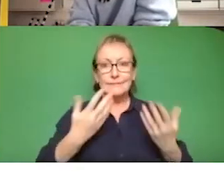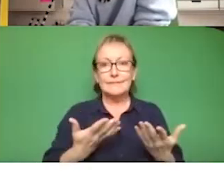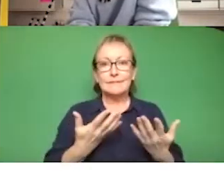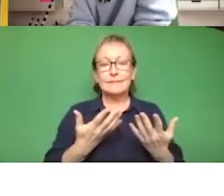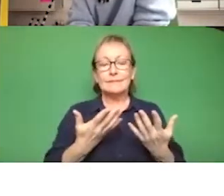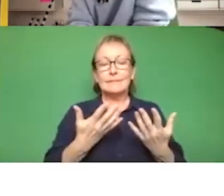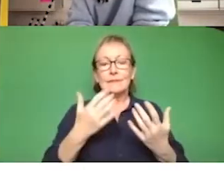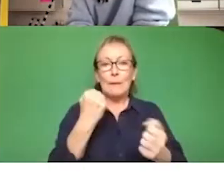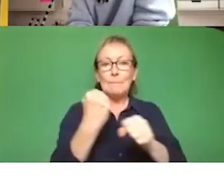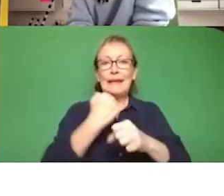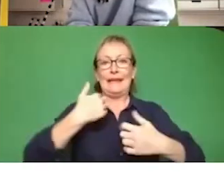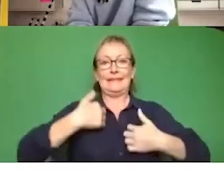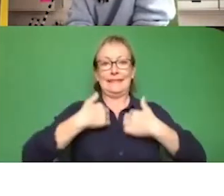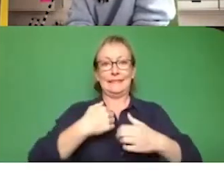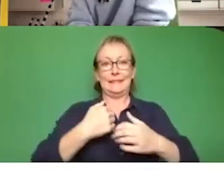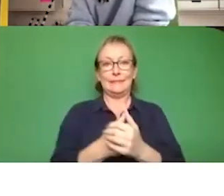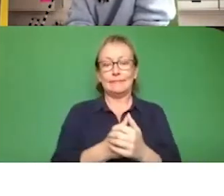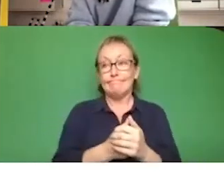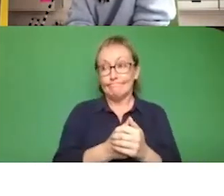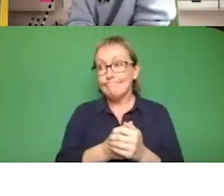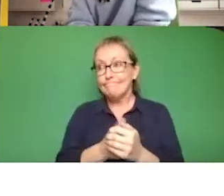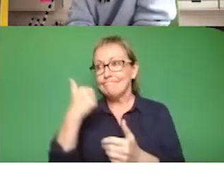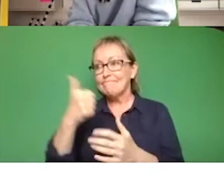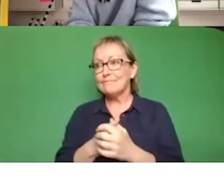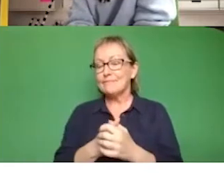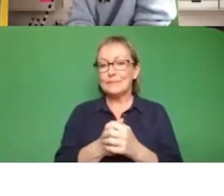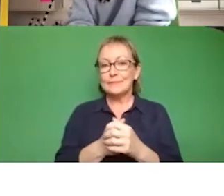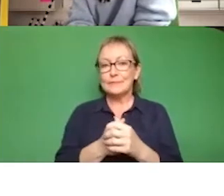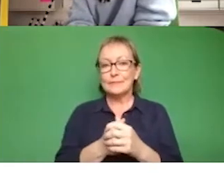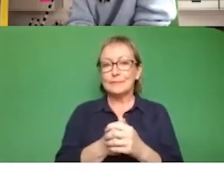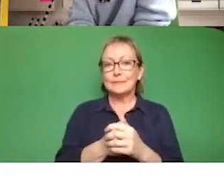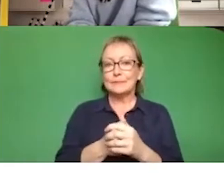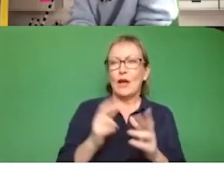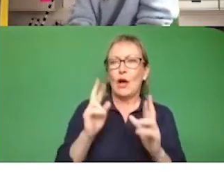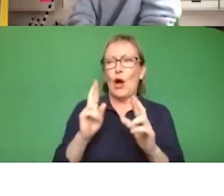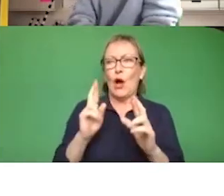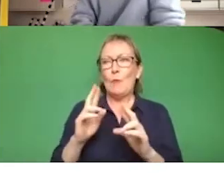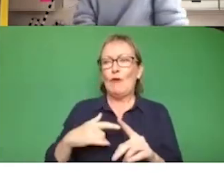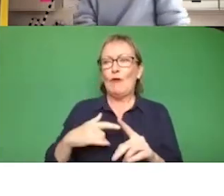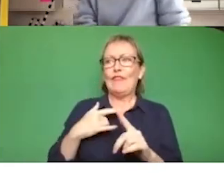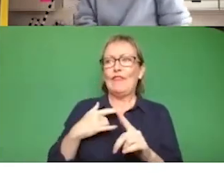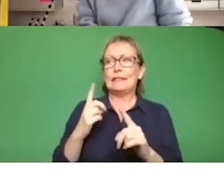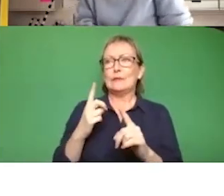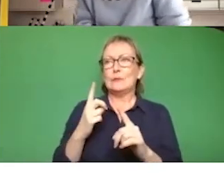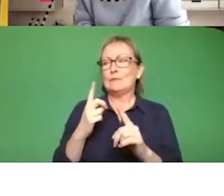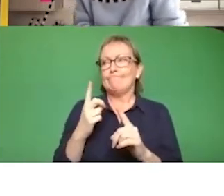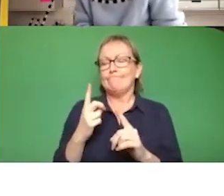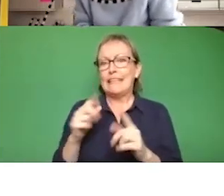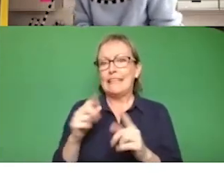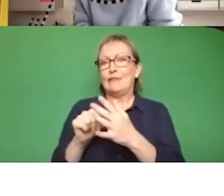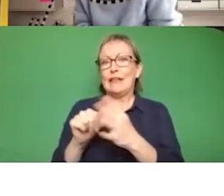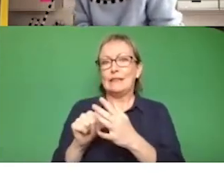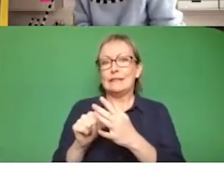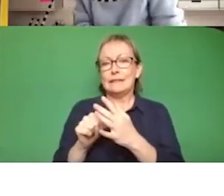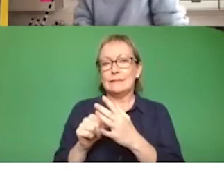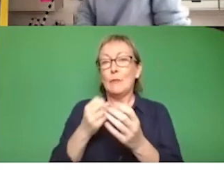it exciting for them. No, absolutely. And I hope this isn't putting you on the spot. I just have one little question. You have some beautiful garments right